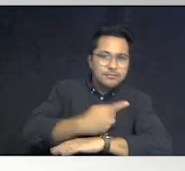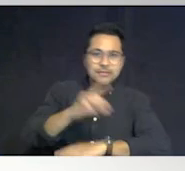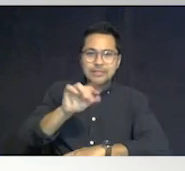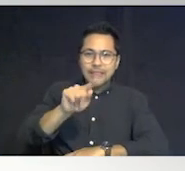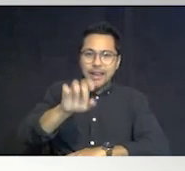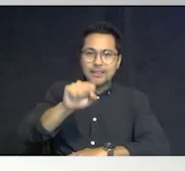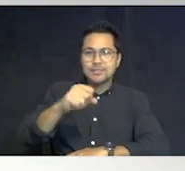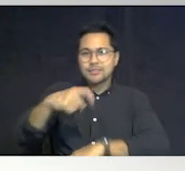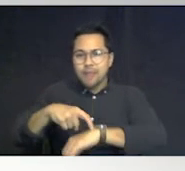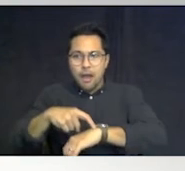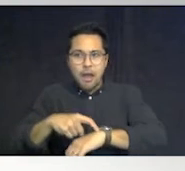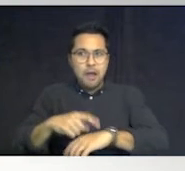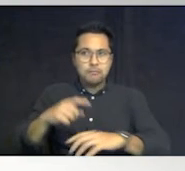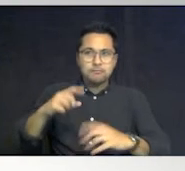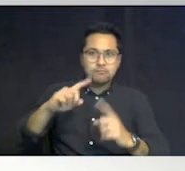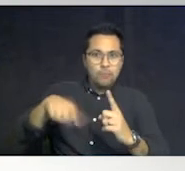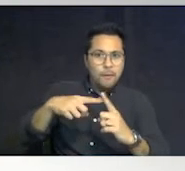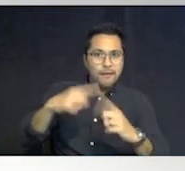6 hours.